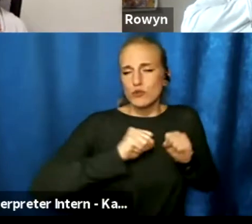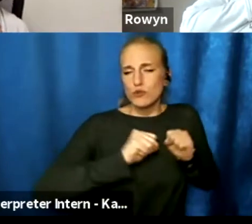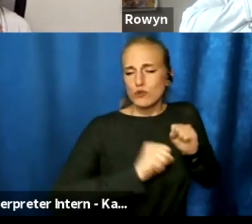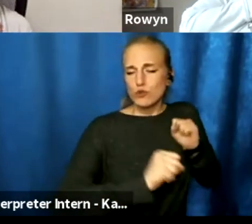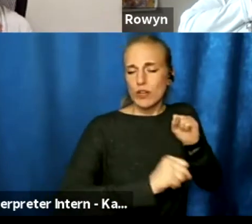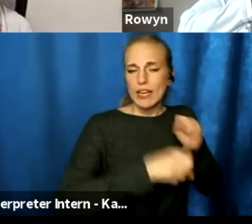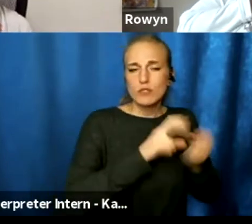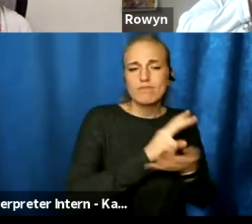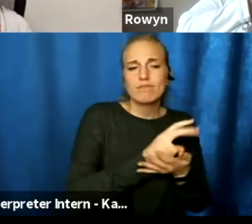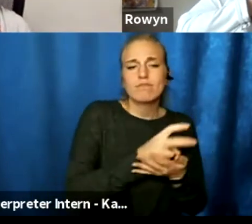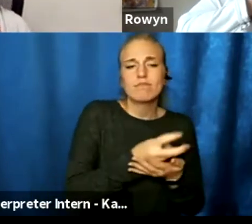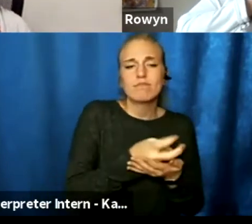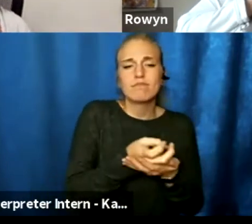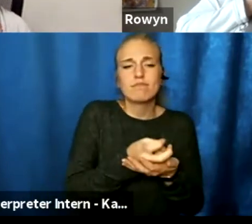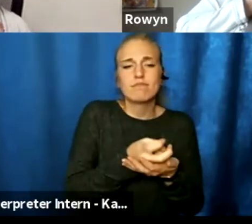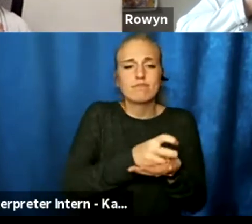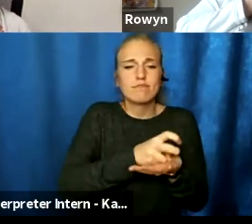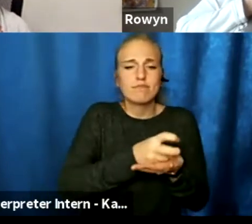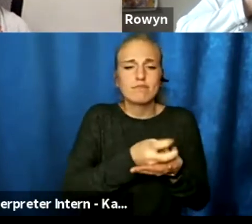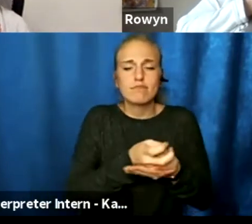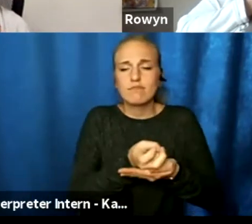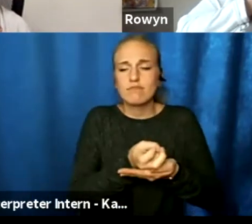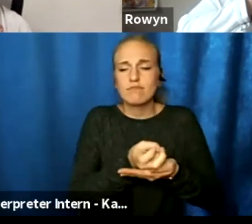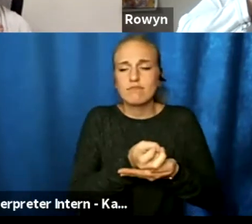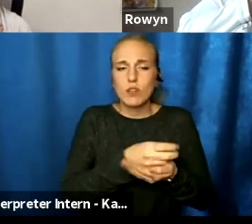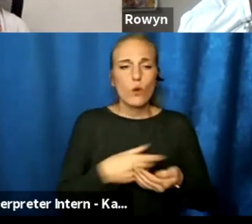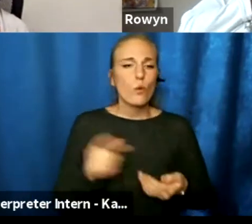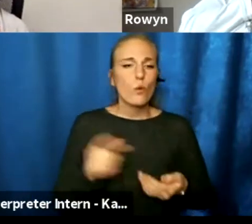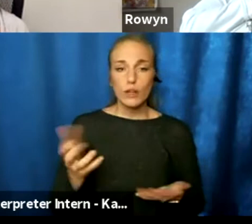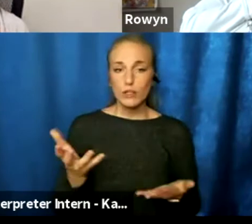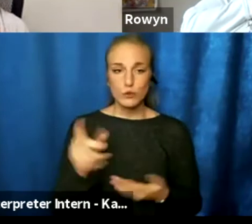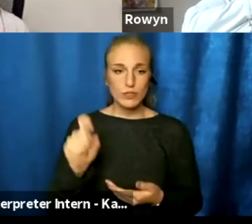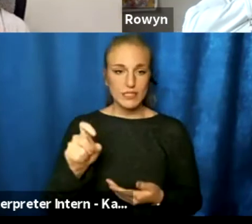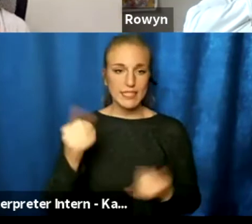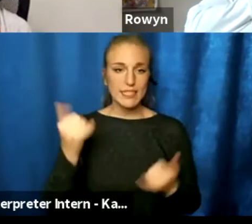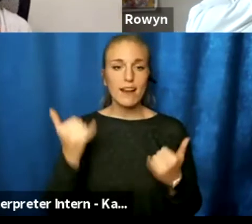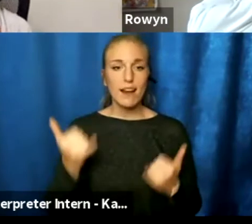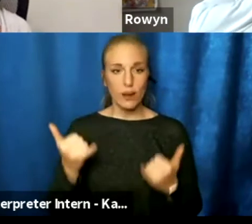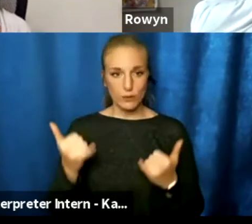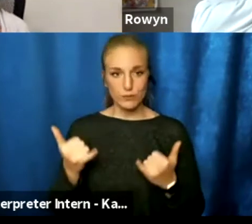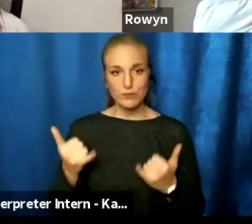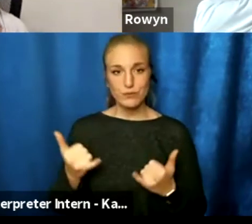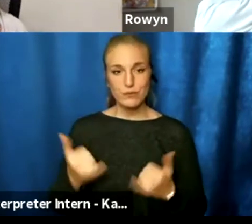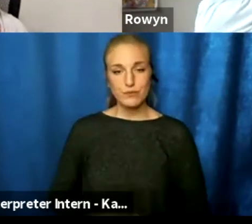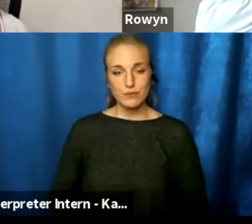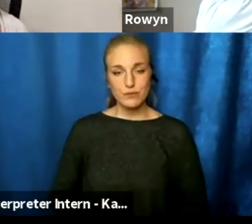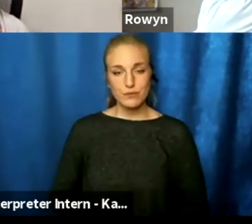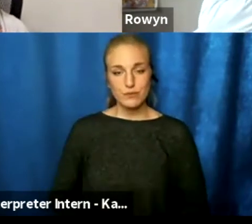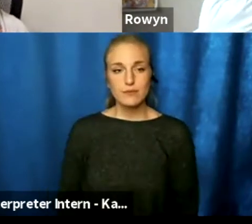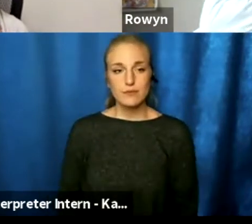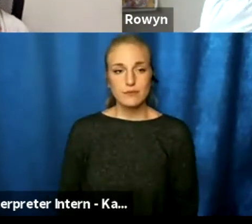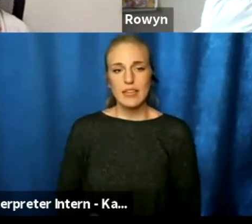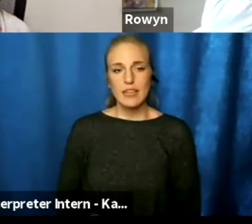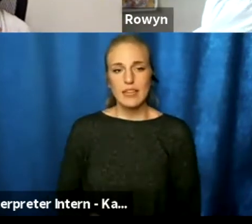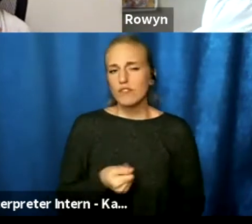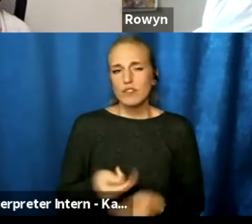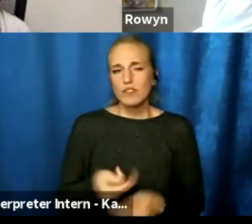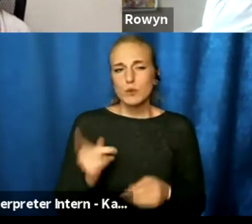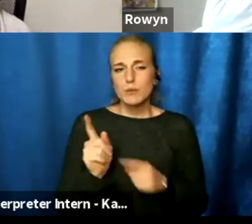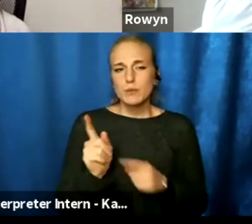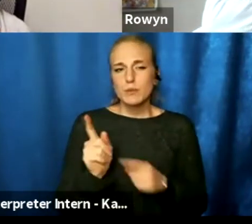floor. What do I need now? Ask yourself that every few minutes.